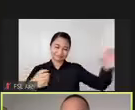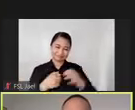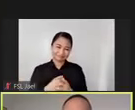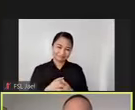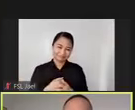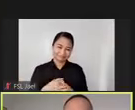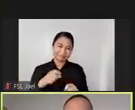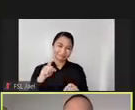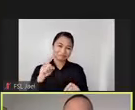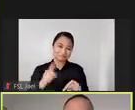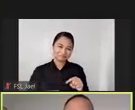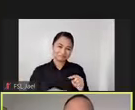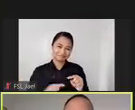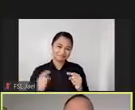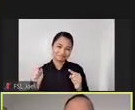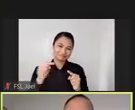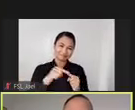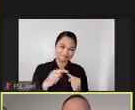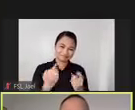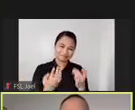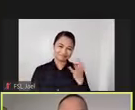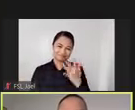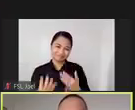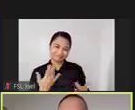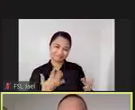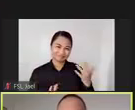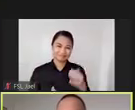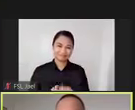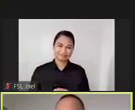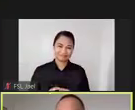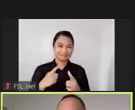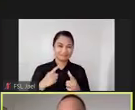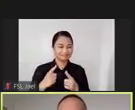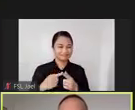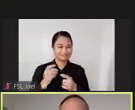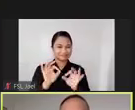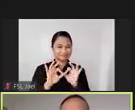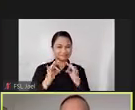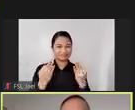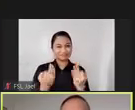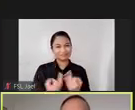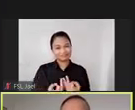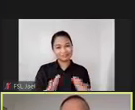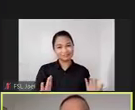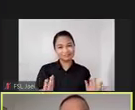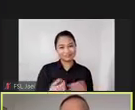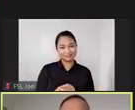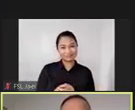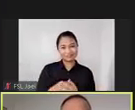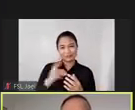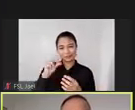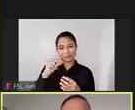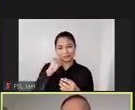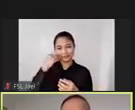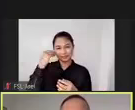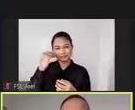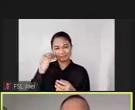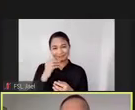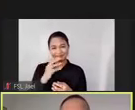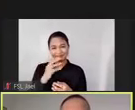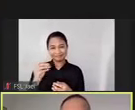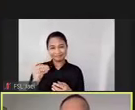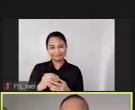deaths. And this is the reason why we have been helping low-income families realize their electric